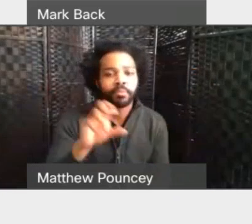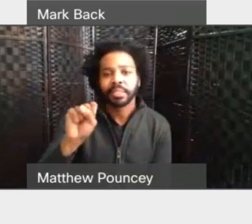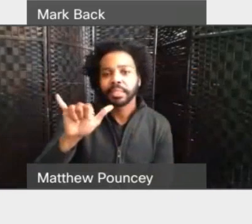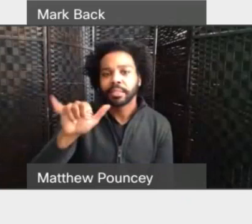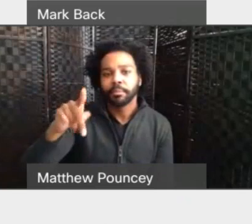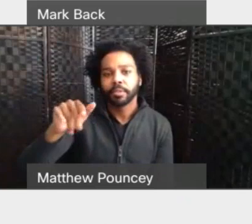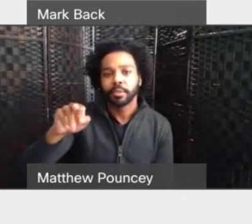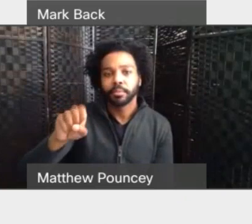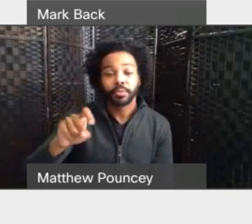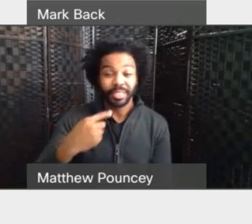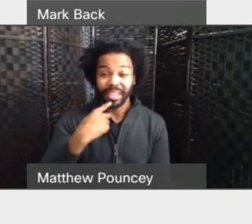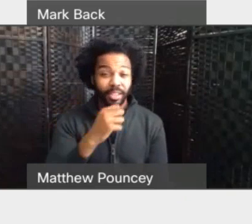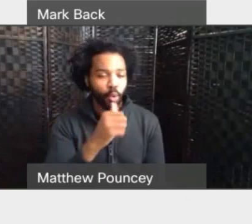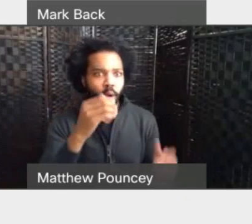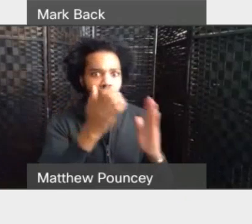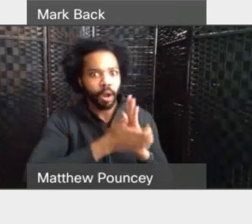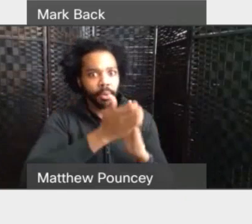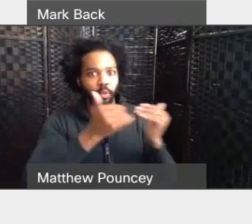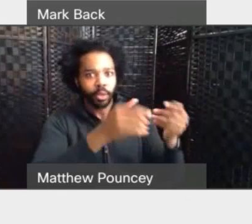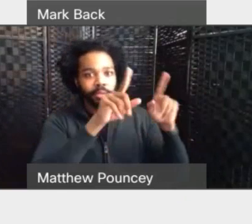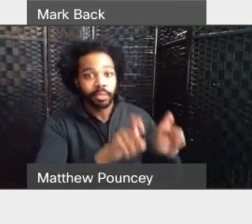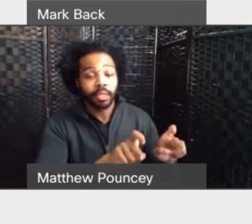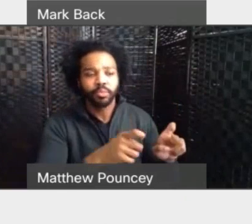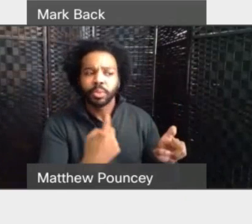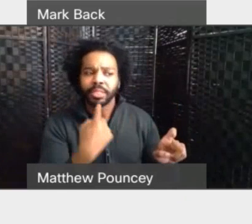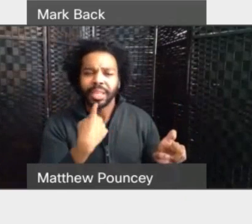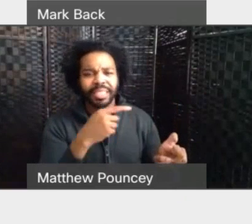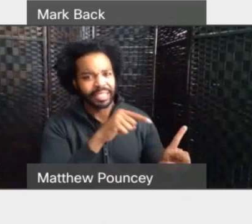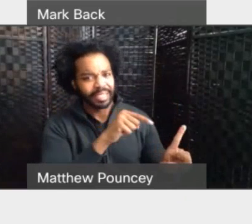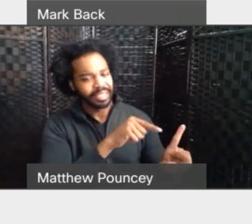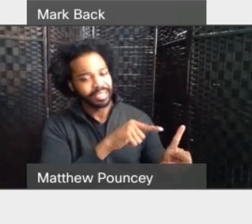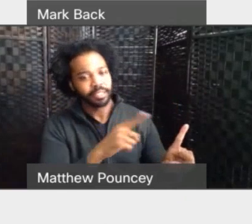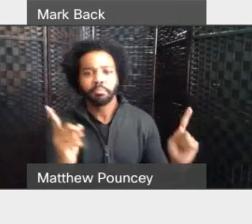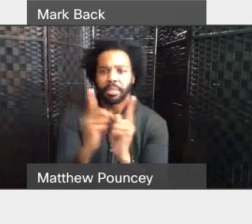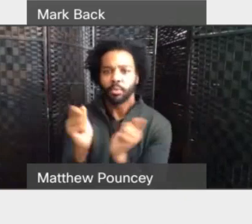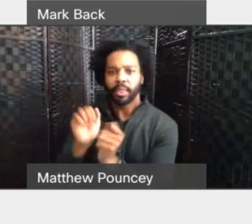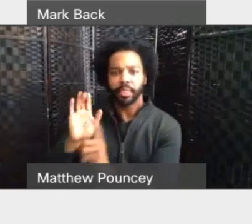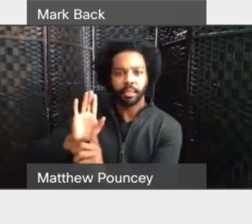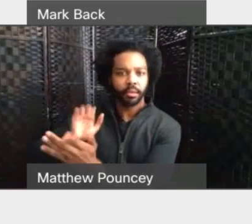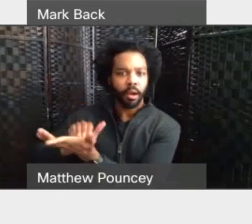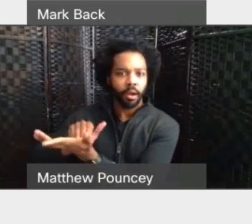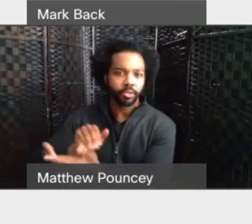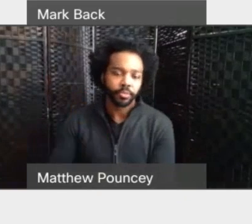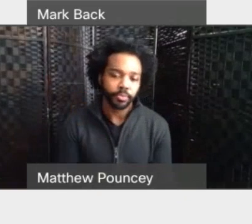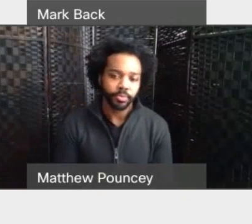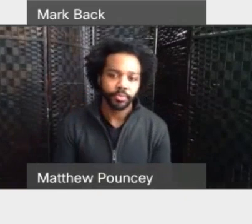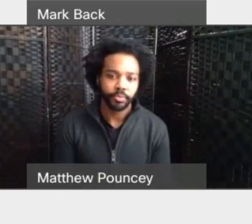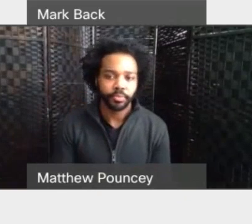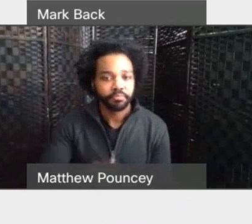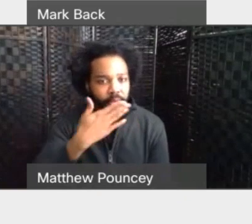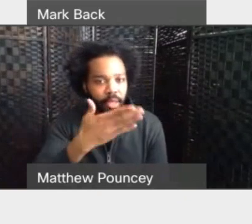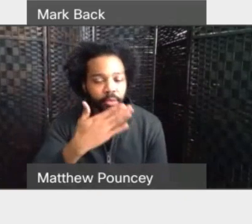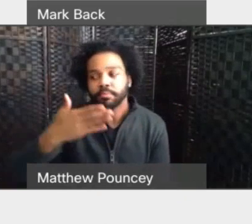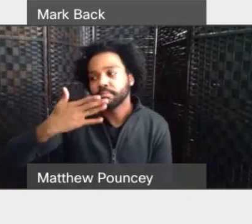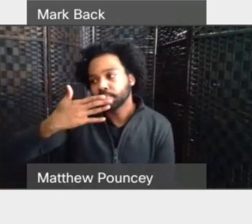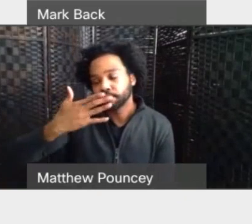even say test them automatically. We say have them talk to their medical provider. Thank you. Thank you. And then